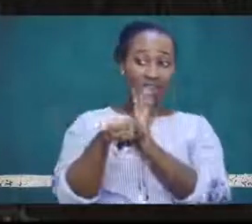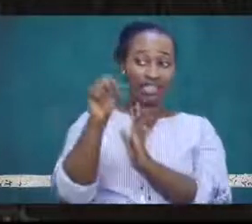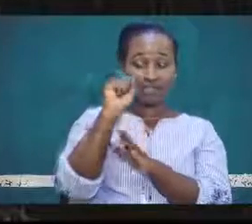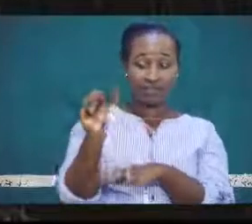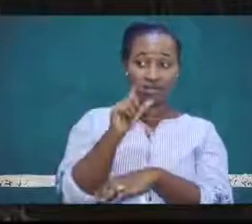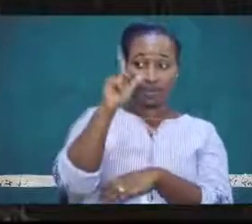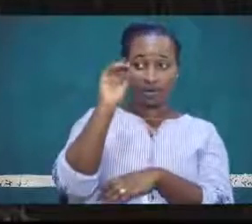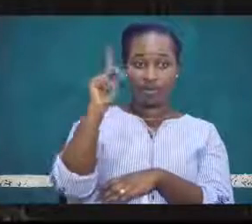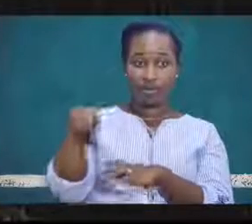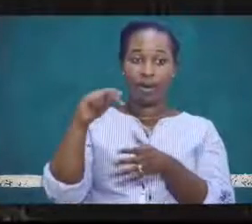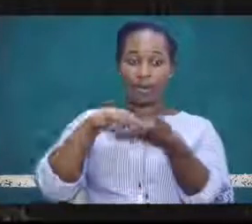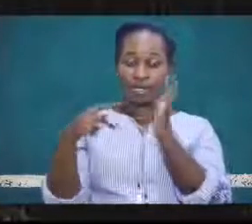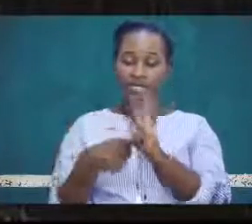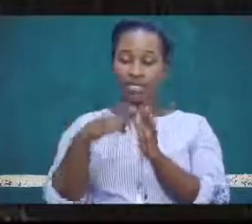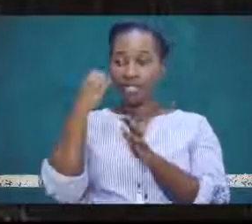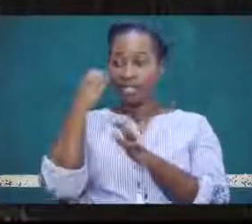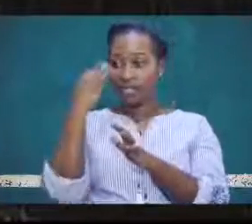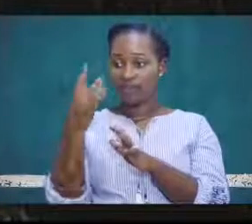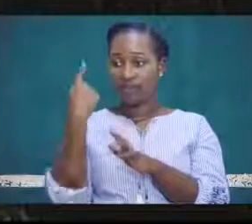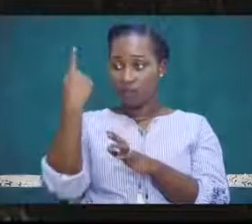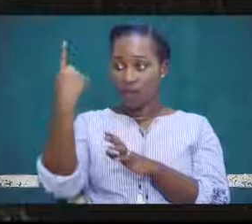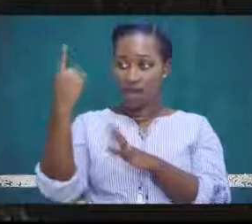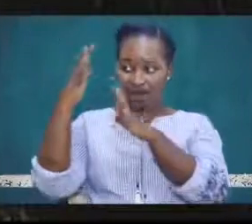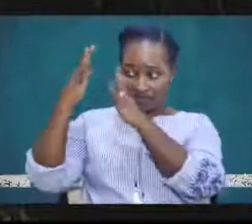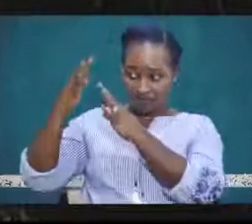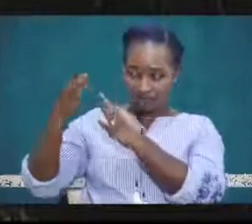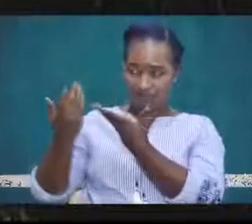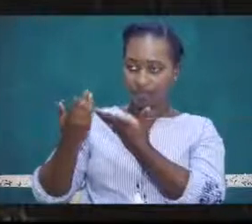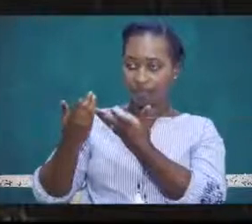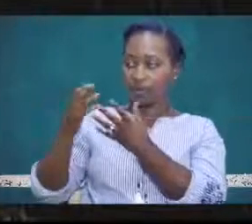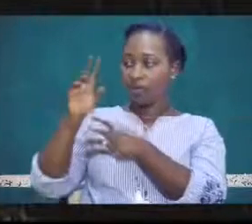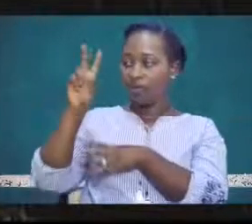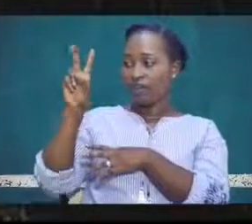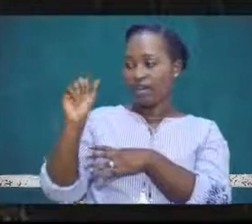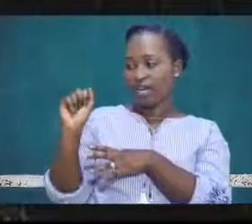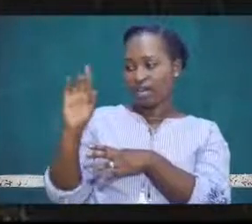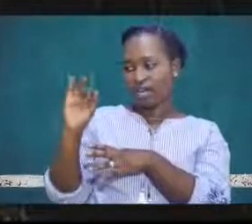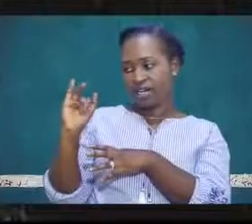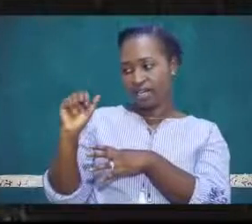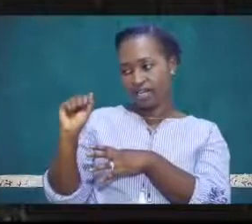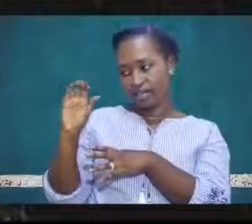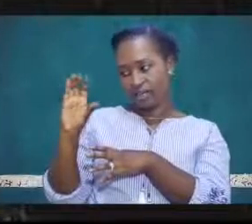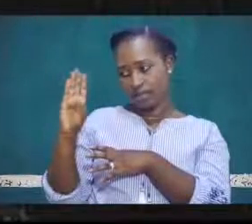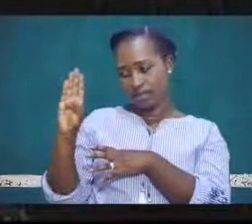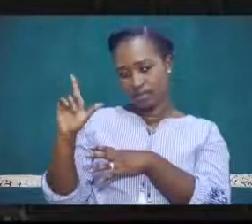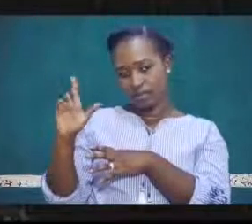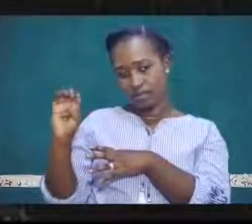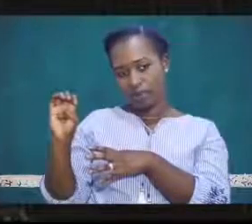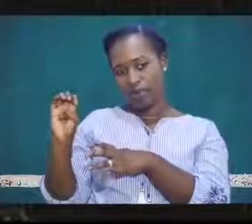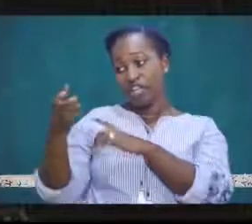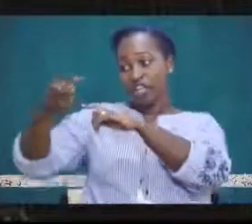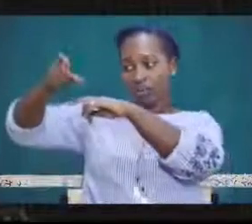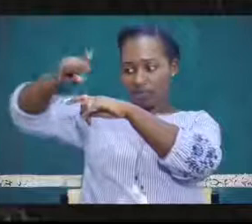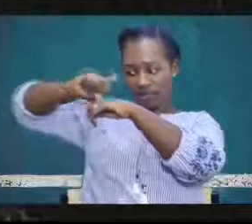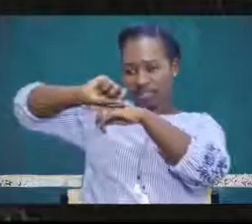when one variable increases, another one reduces. When one variable,